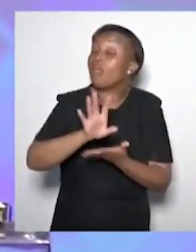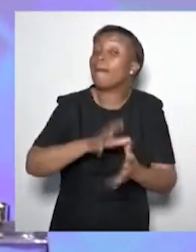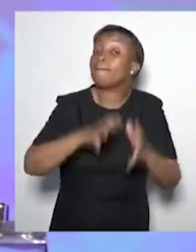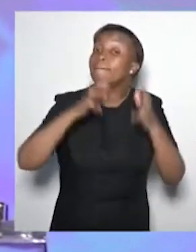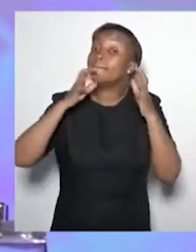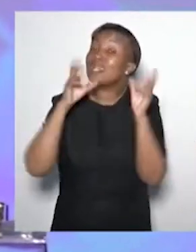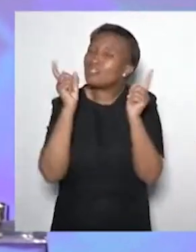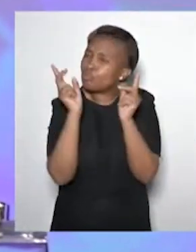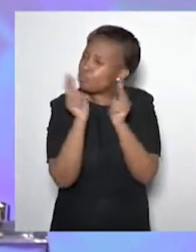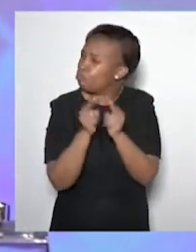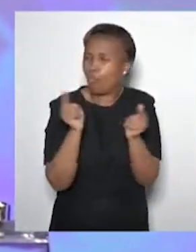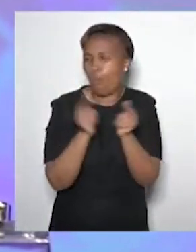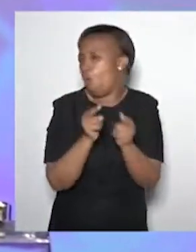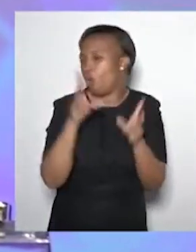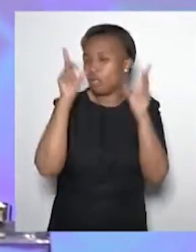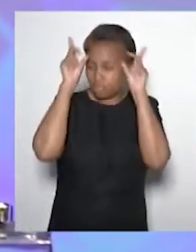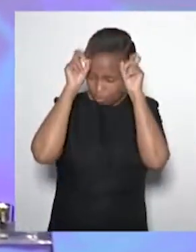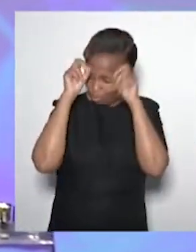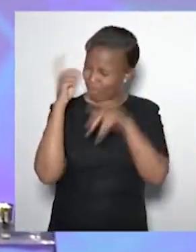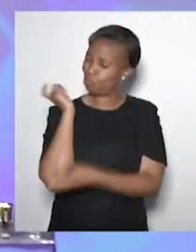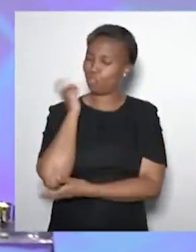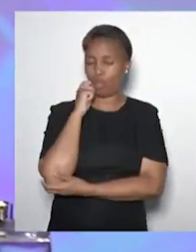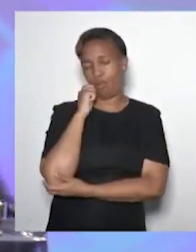It is as simple as that.